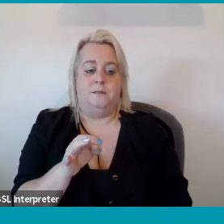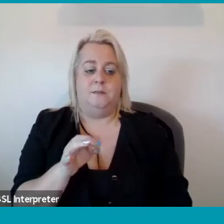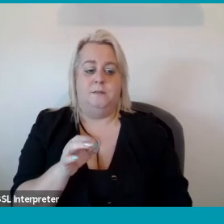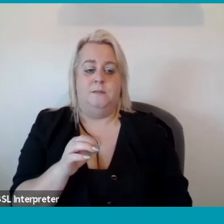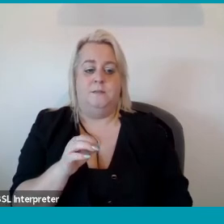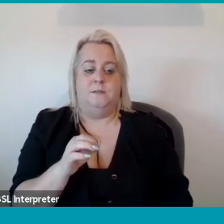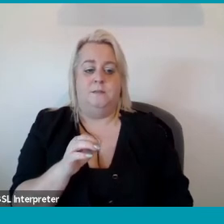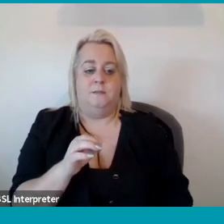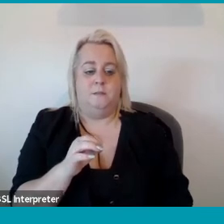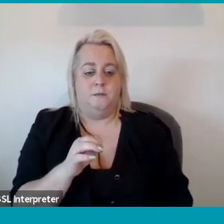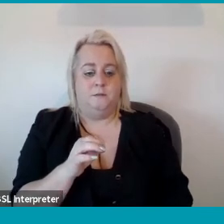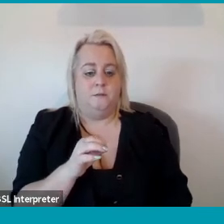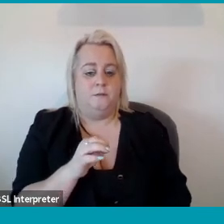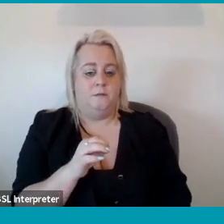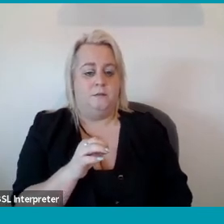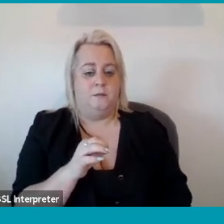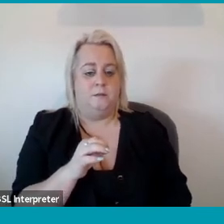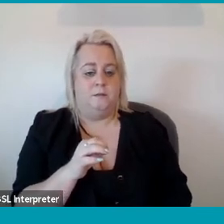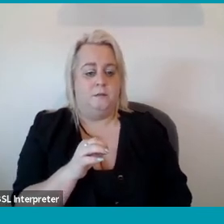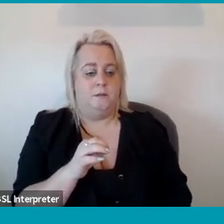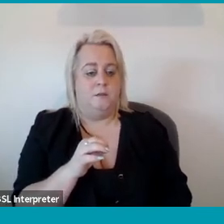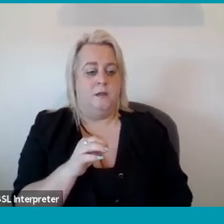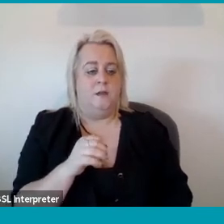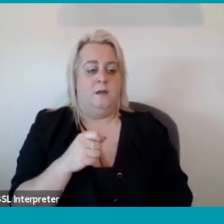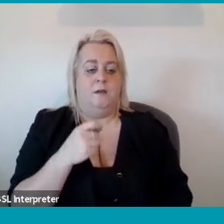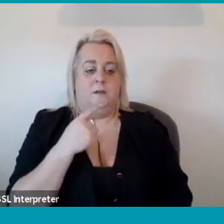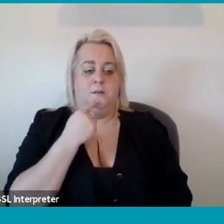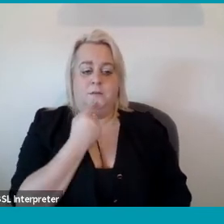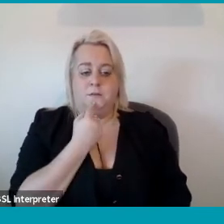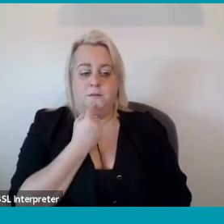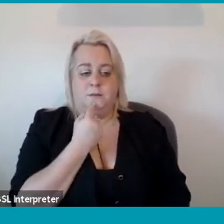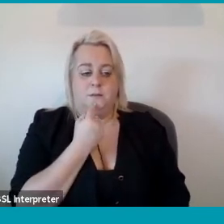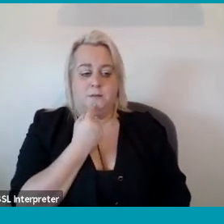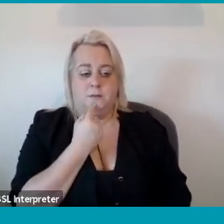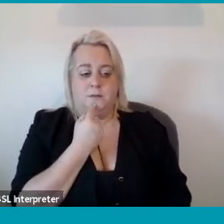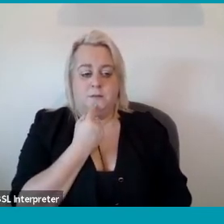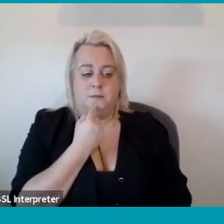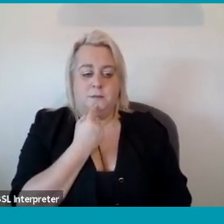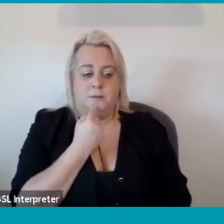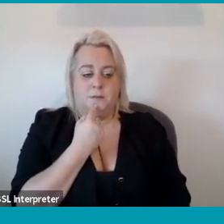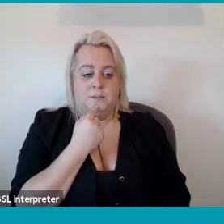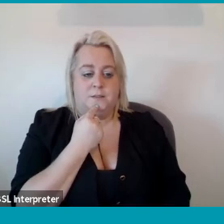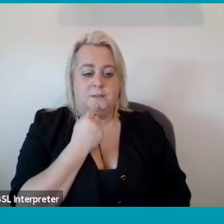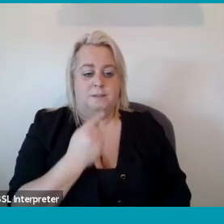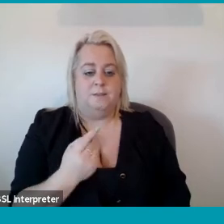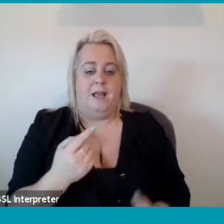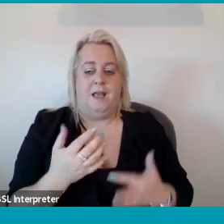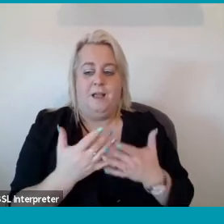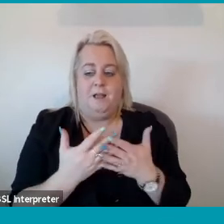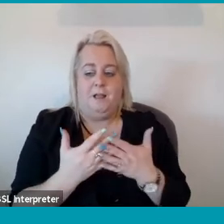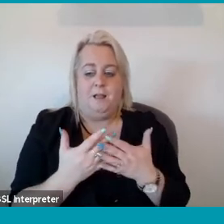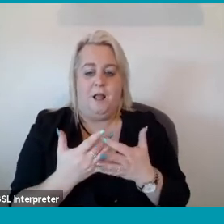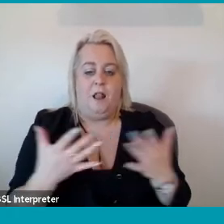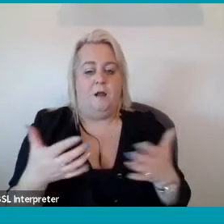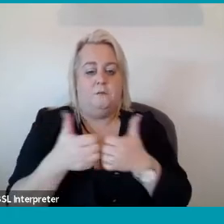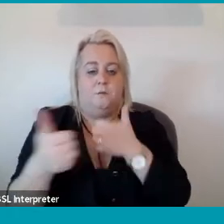positive. 92% of consumers feel more favorable towards companies that employ disabled people.